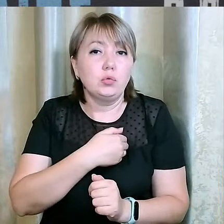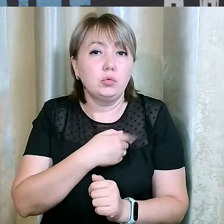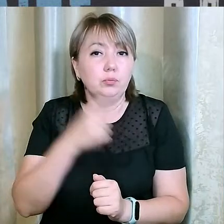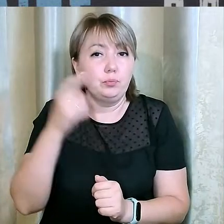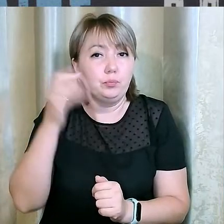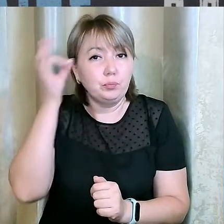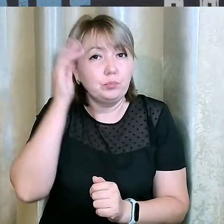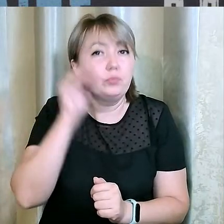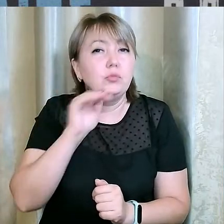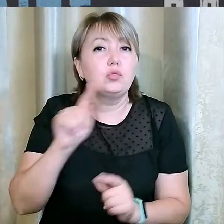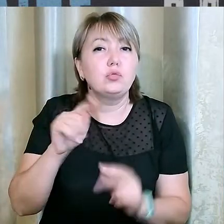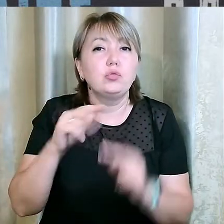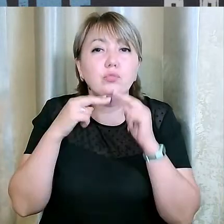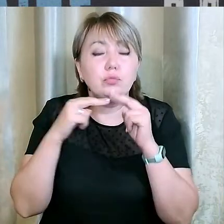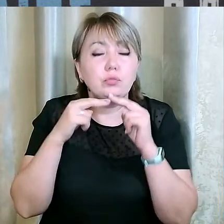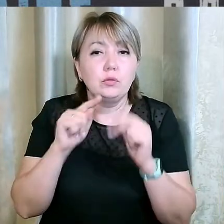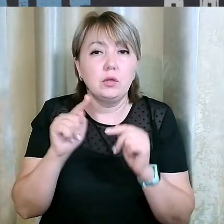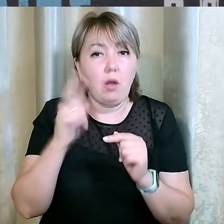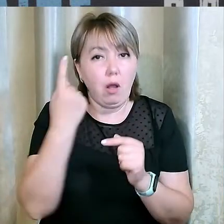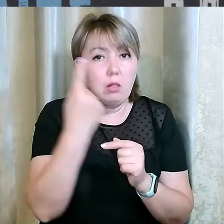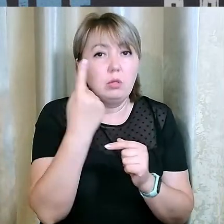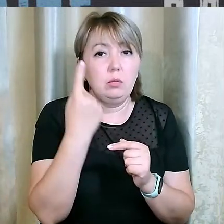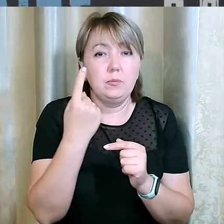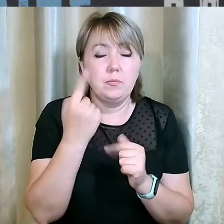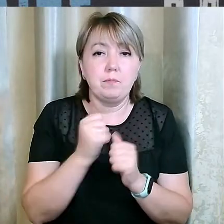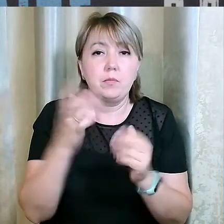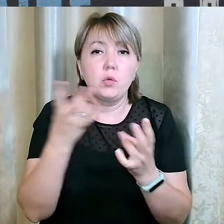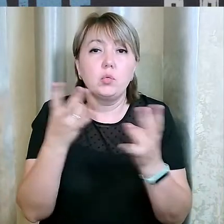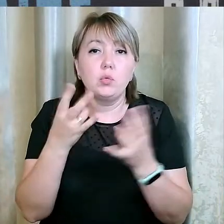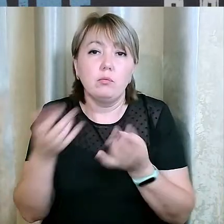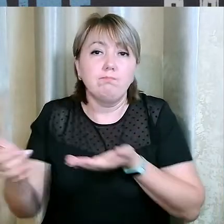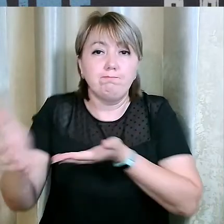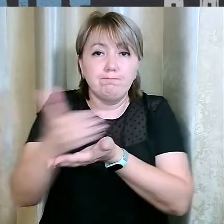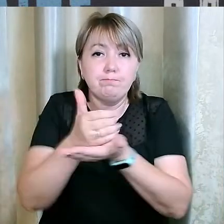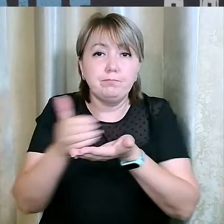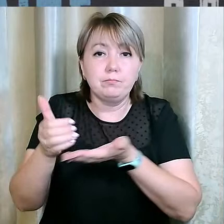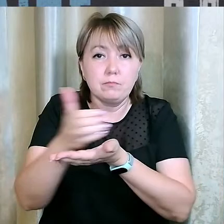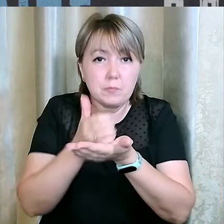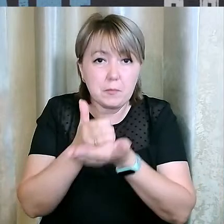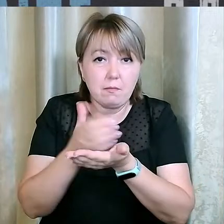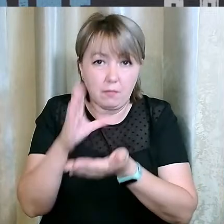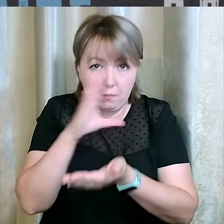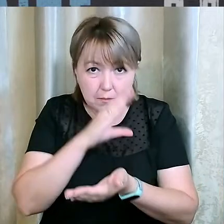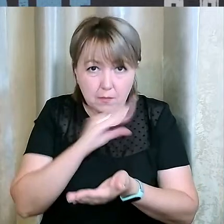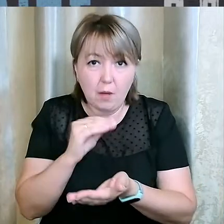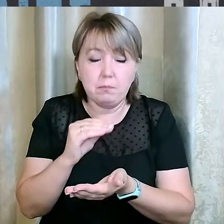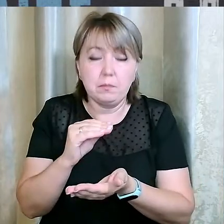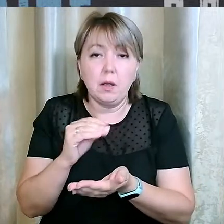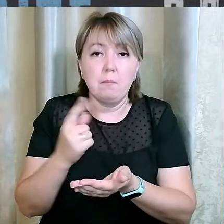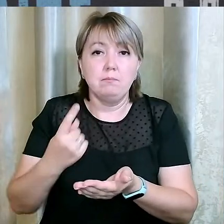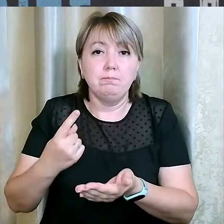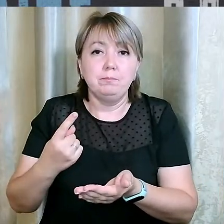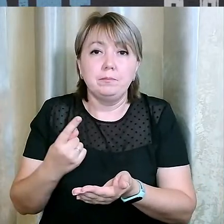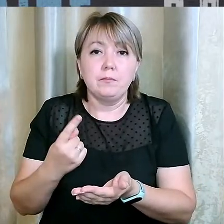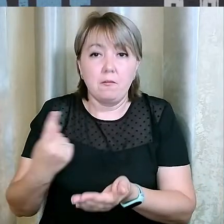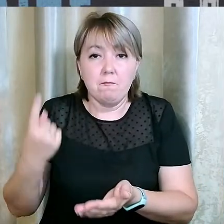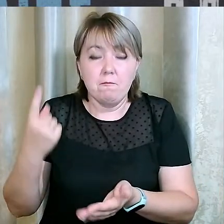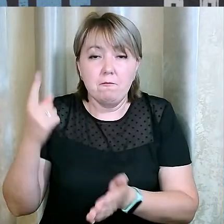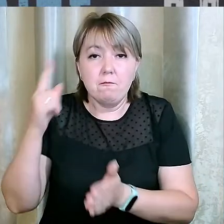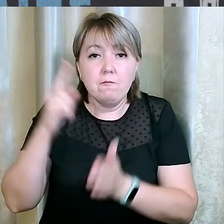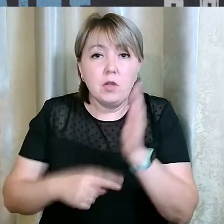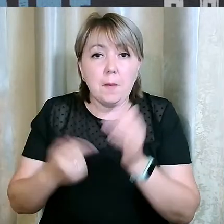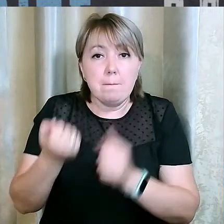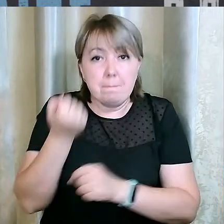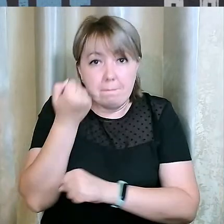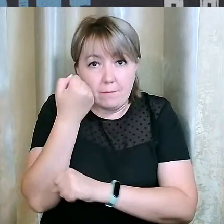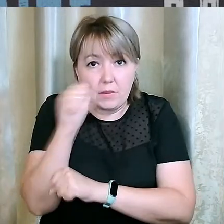harvest. Now we're talking about the dry numbers of the harvesting campaign. But I want to focus on one more thing. We have